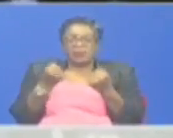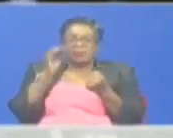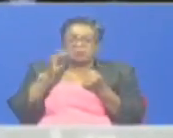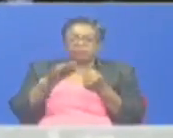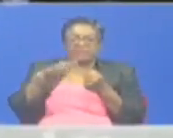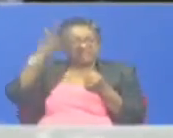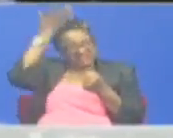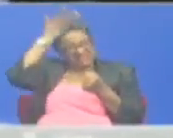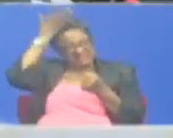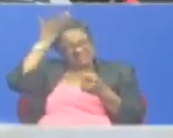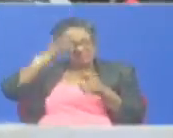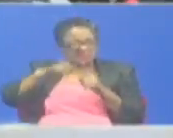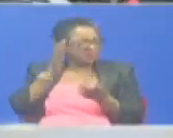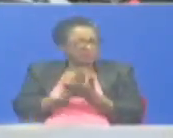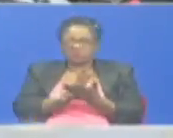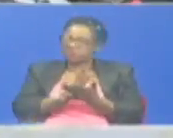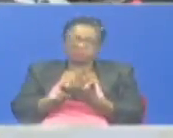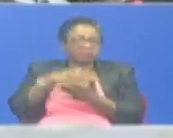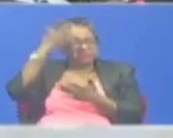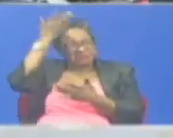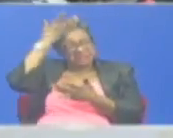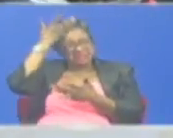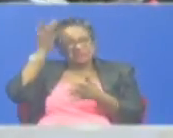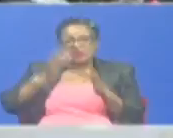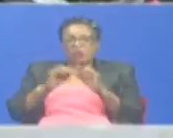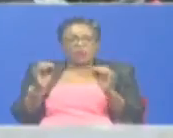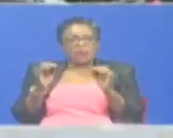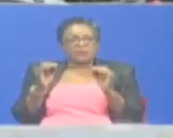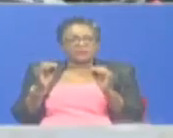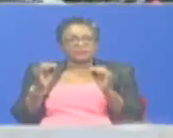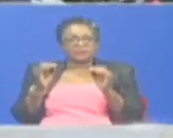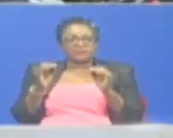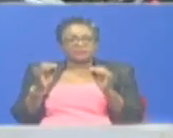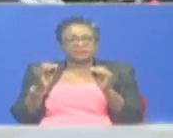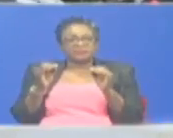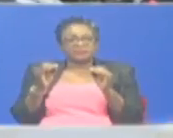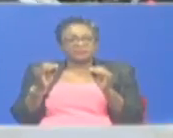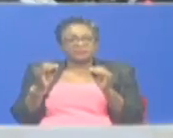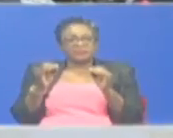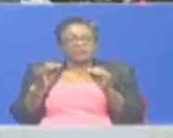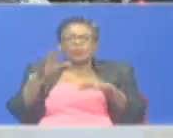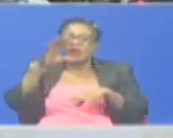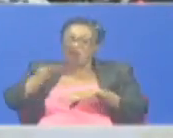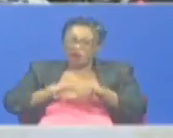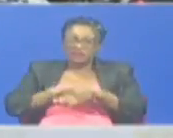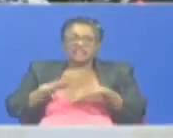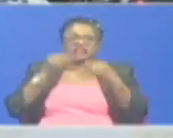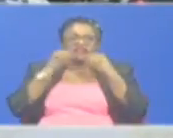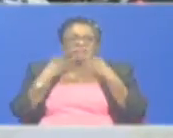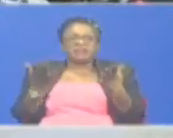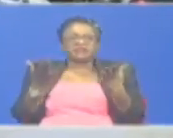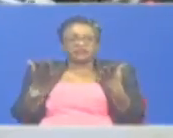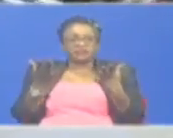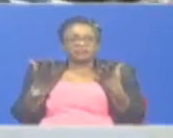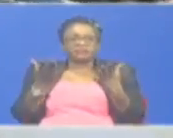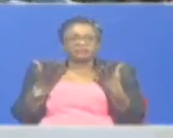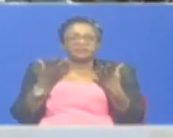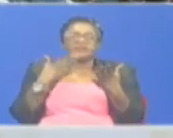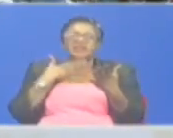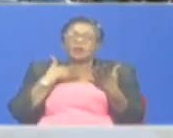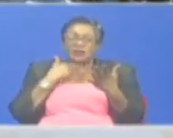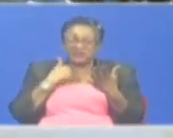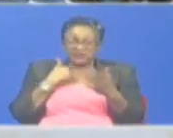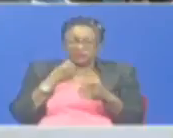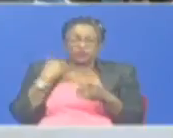haikuwa taxi. These criminals, they have been our radar. We trailed them after we got information that they are robbers who were to commit crime along Kangundo